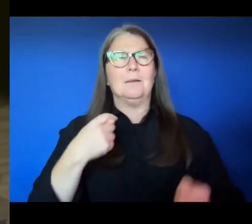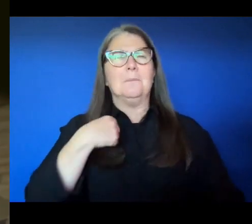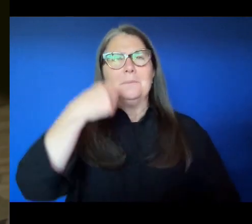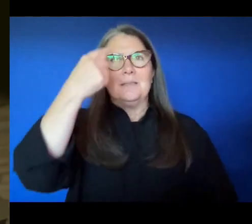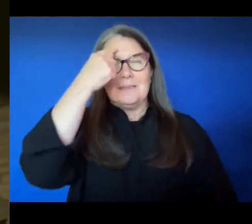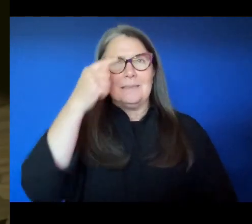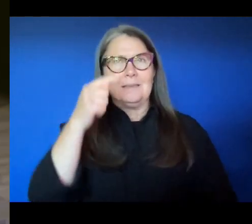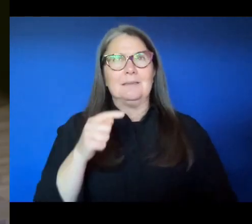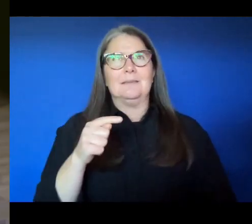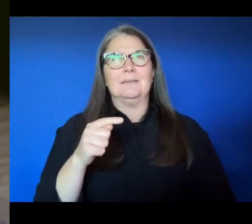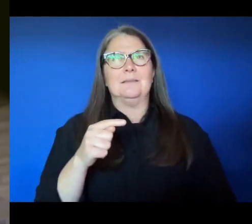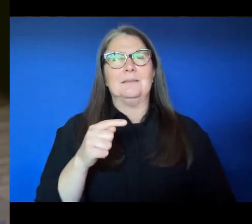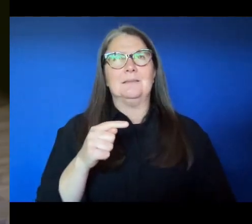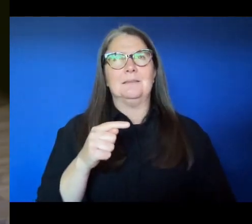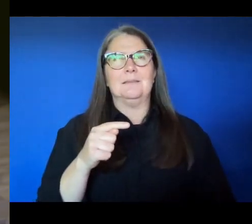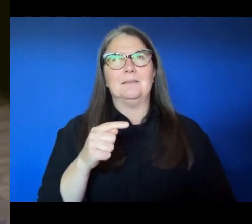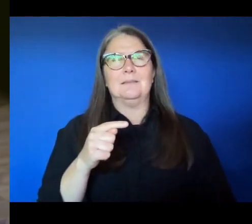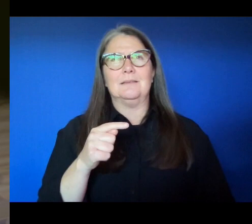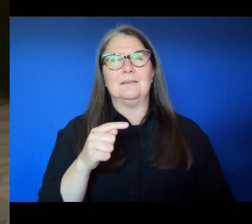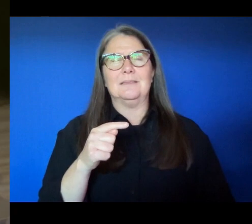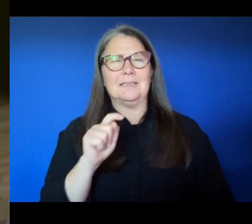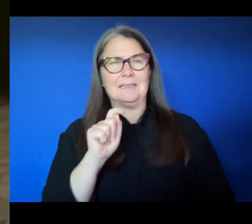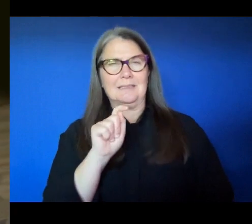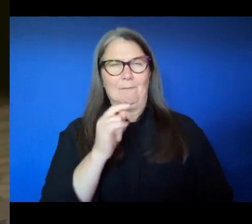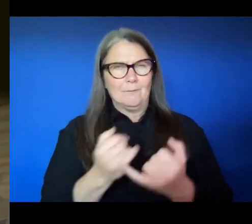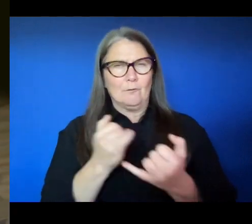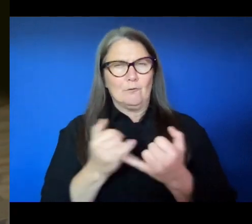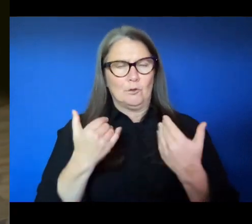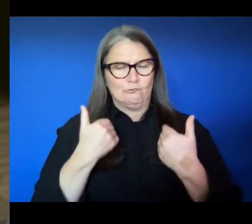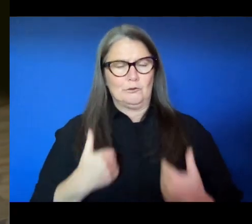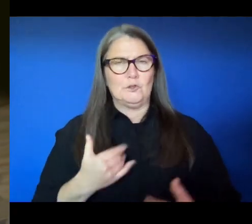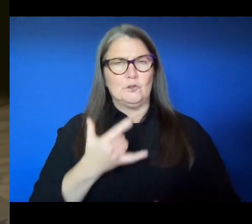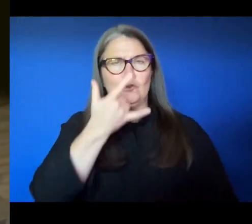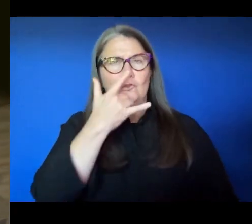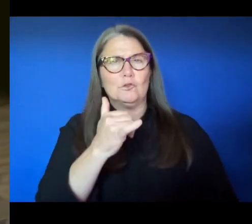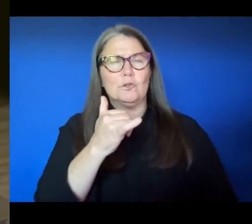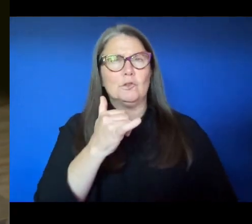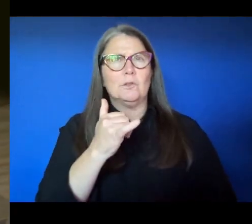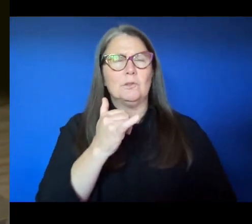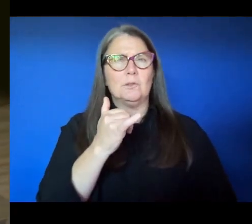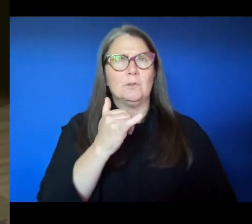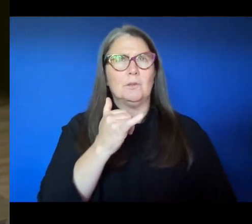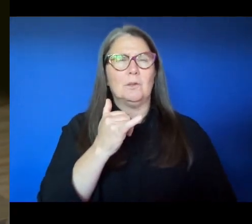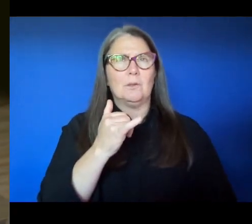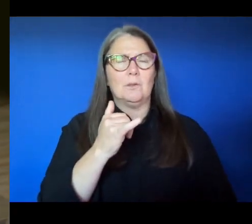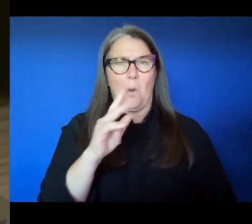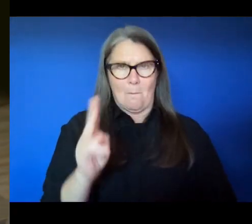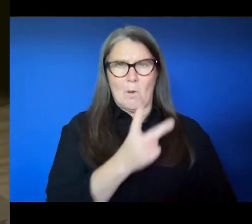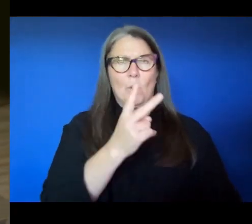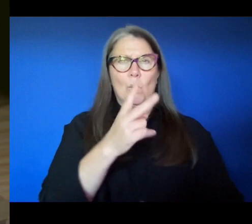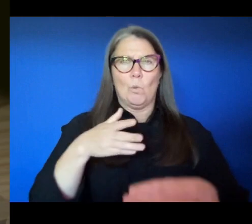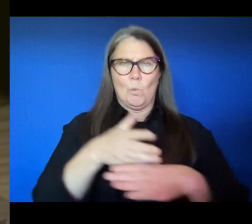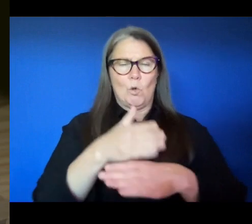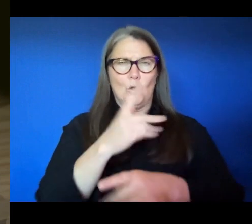rich and, as you say, speaks to these very different subject positions. But nonetheless, I